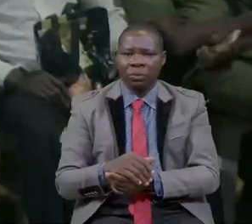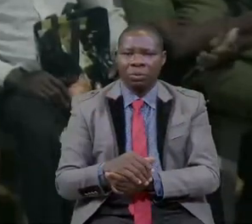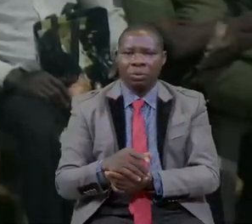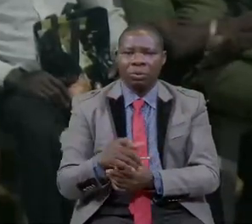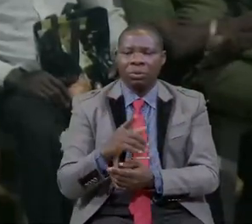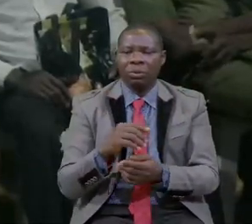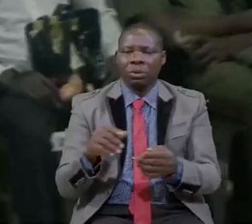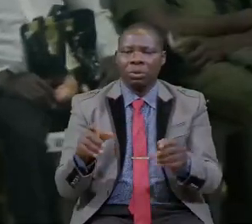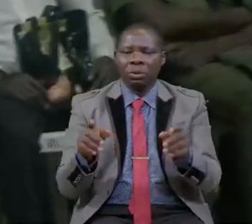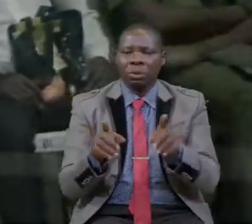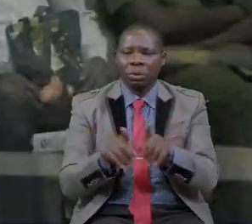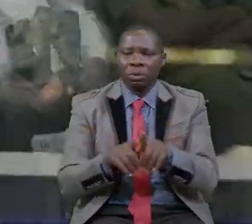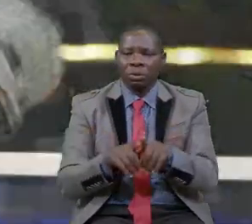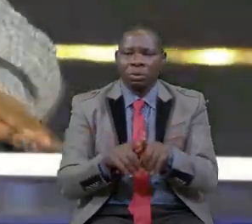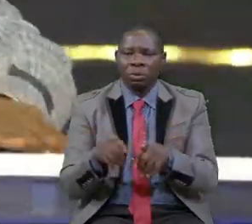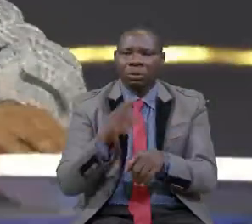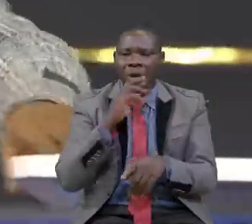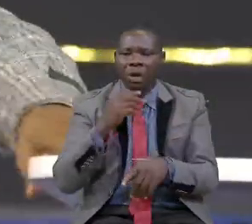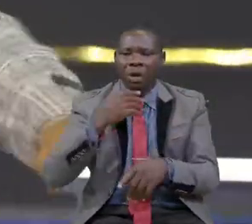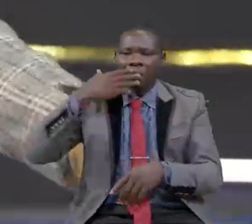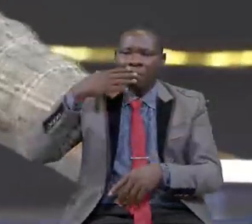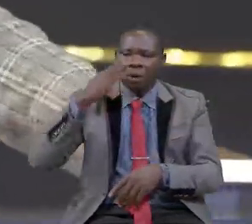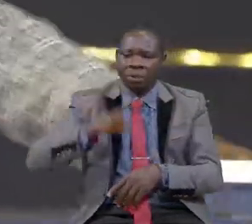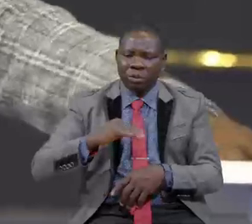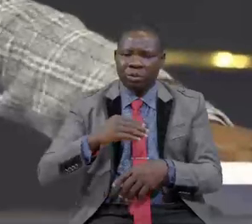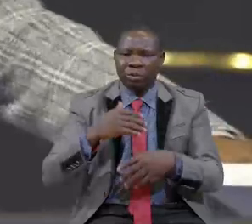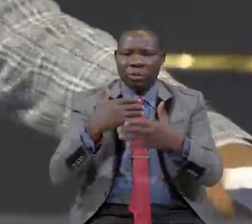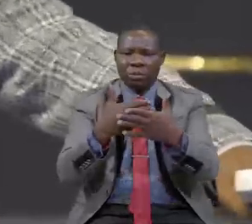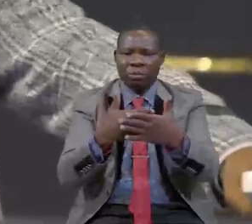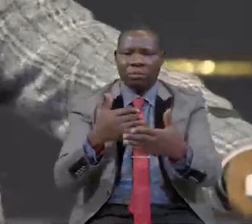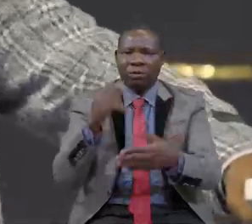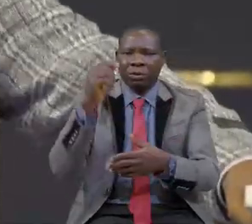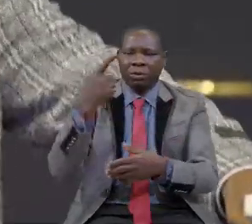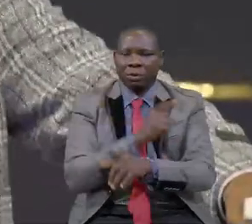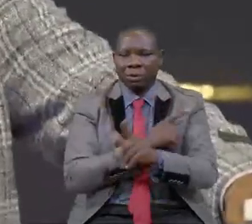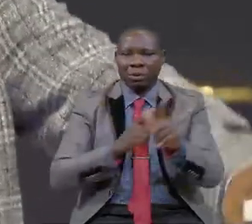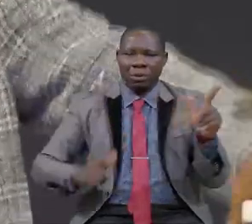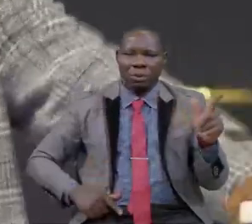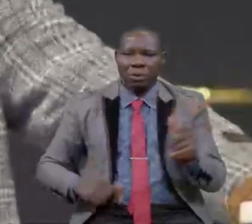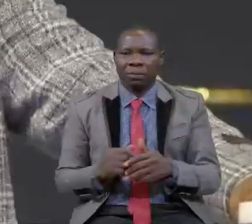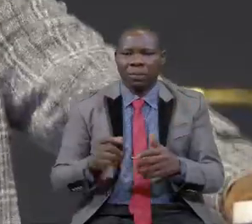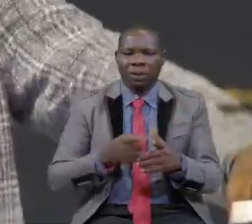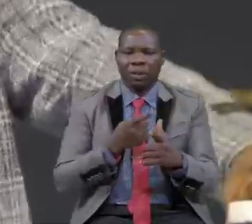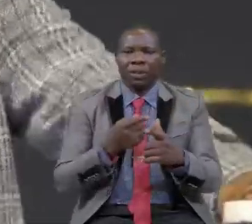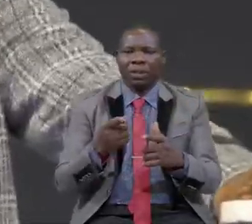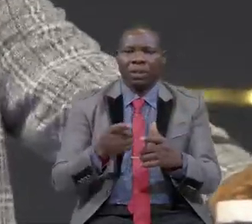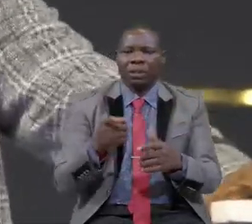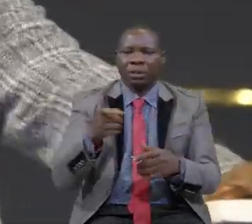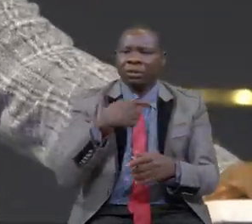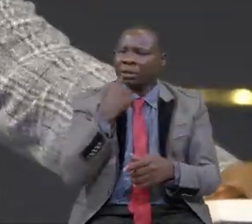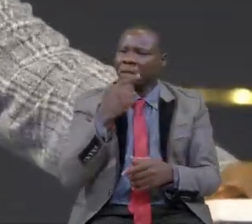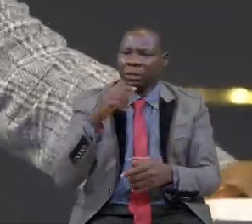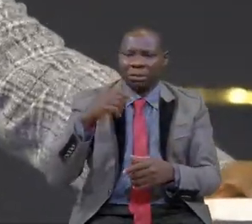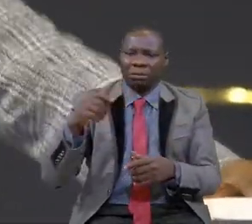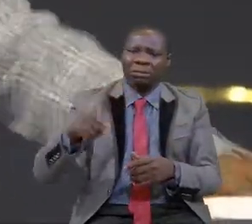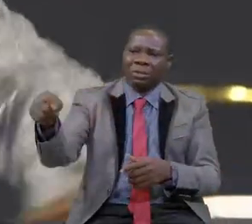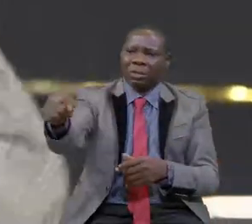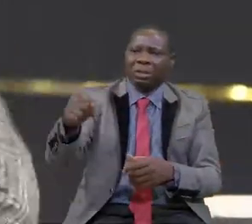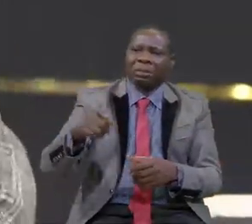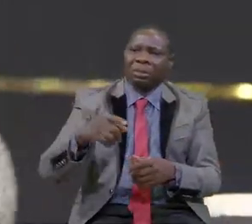You are abominable in the sight of the Lord. You see, them, pastor, tell them, talk to them. We've